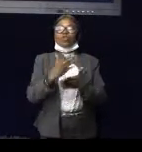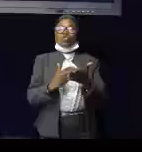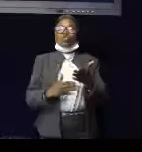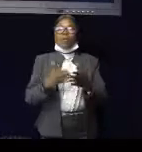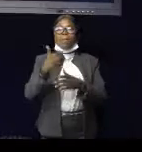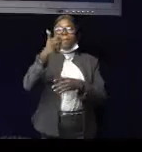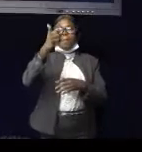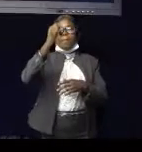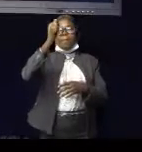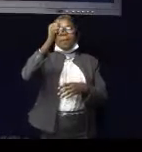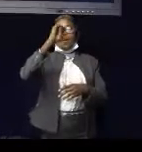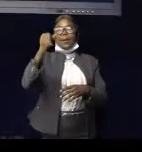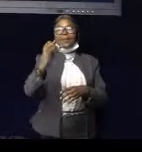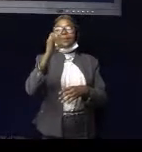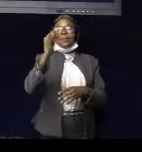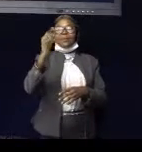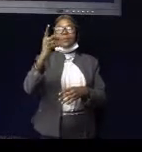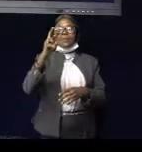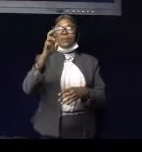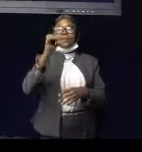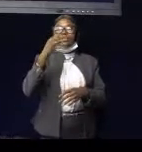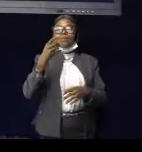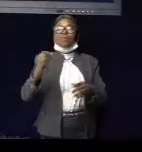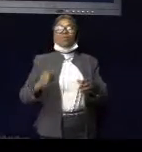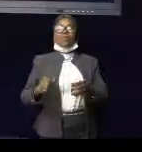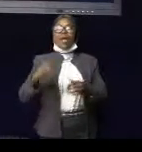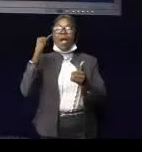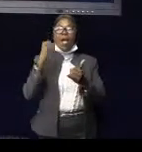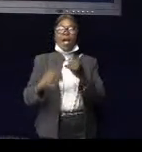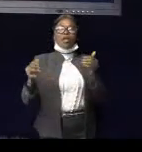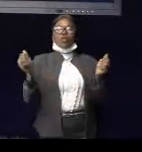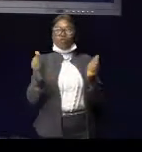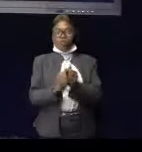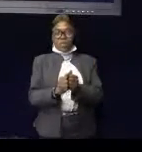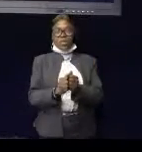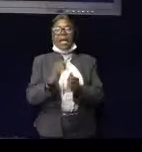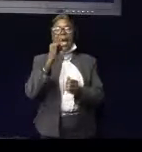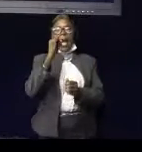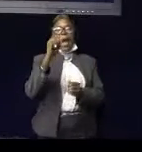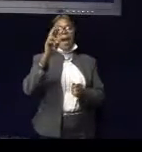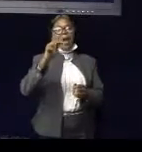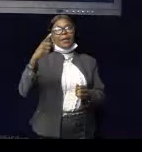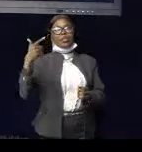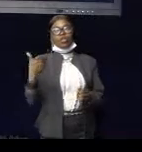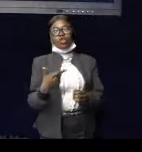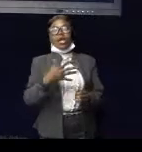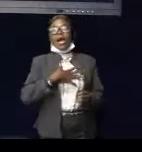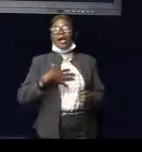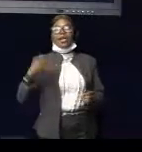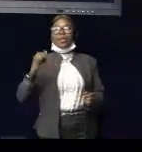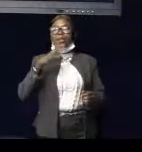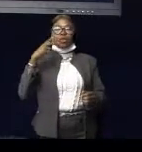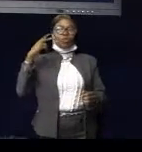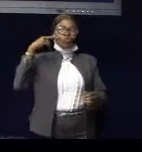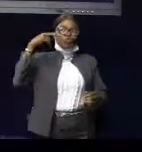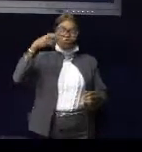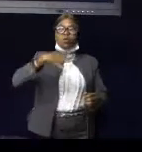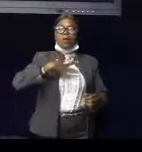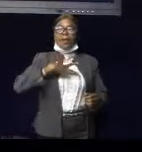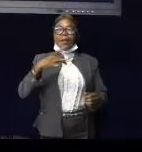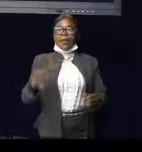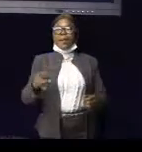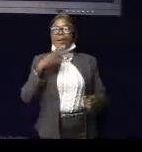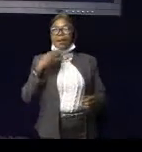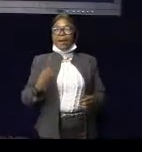Some adjectives end with ing, and they look like verbs in continuous tense form.